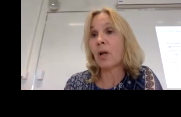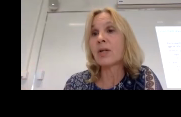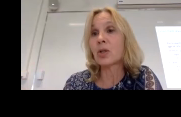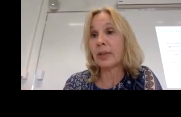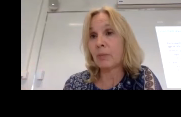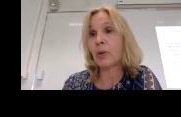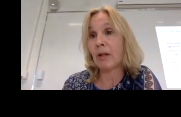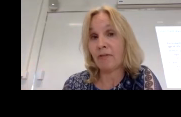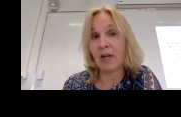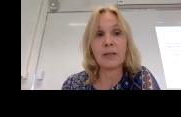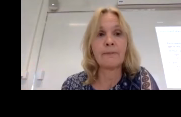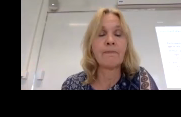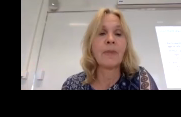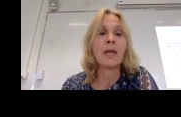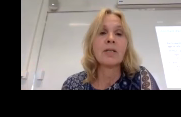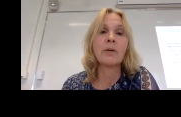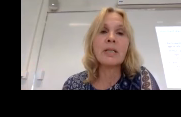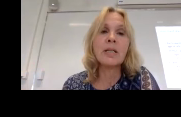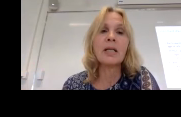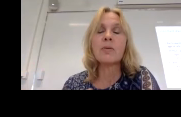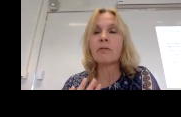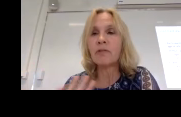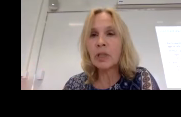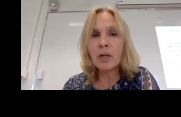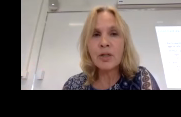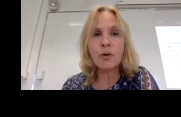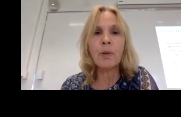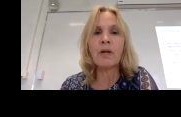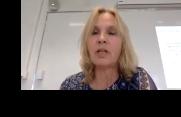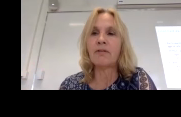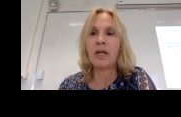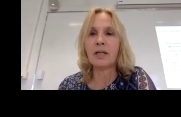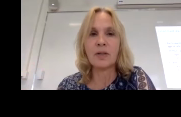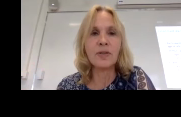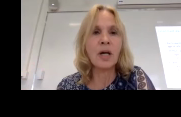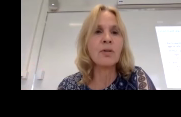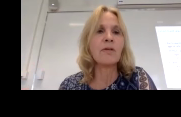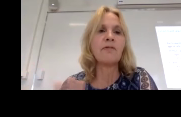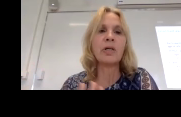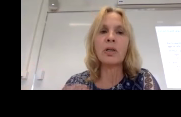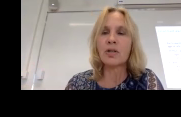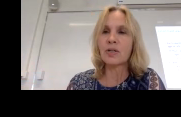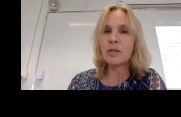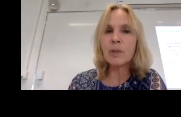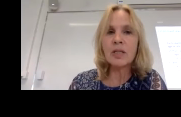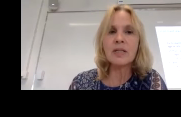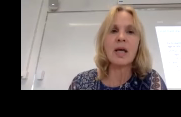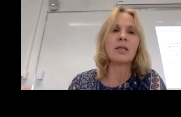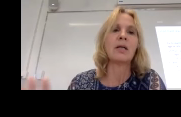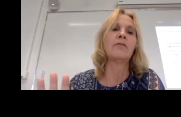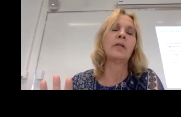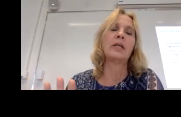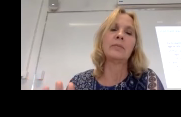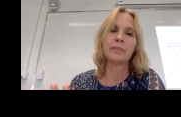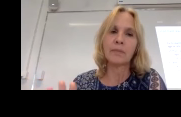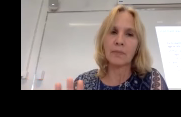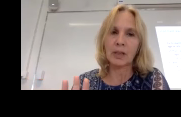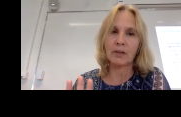see a phonological neighborhood effect? So in this study, there's a very large group of deaf ASL signers, a very large stimuli set